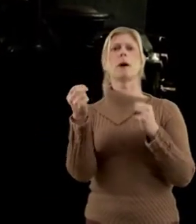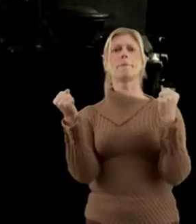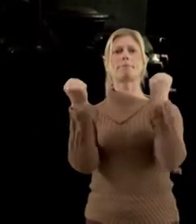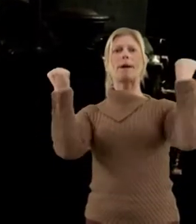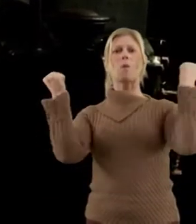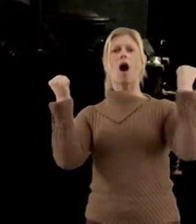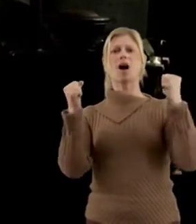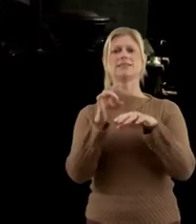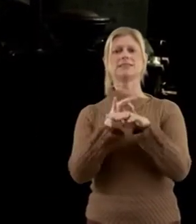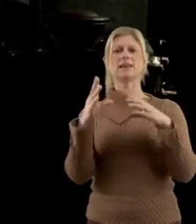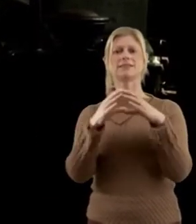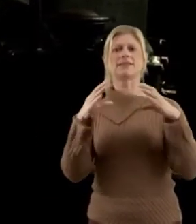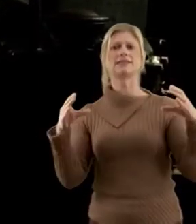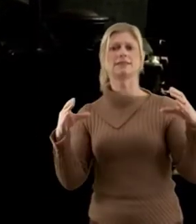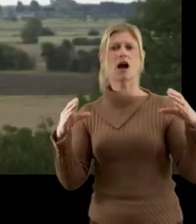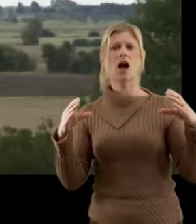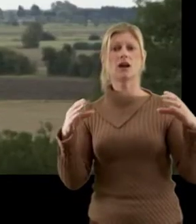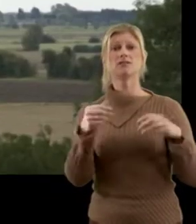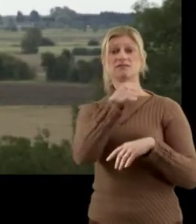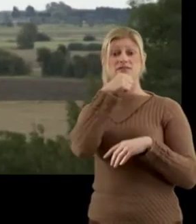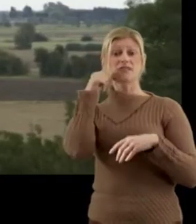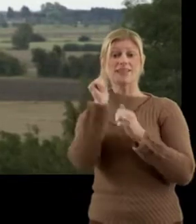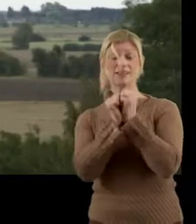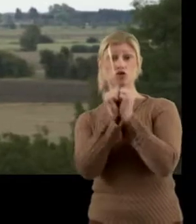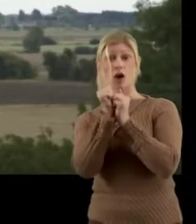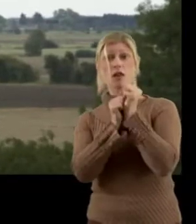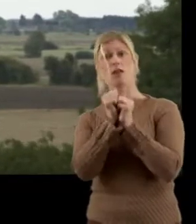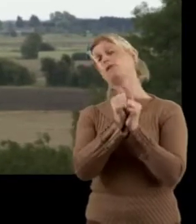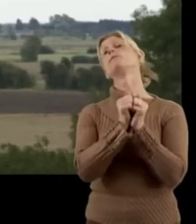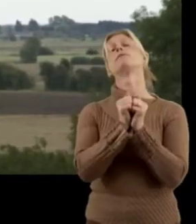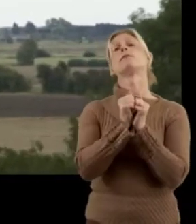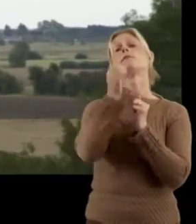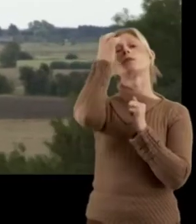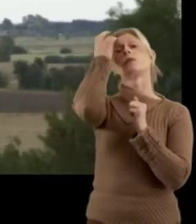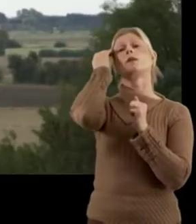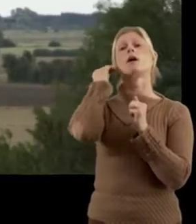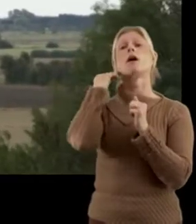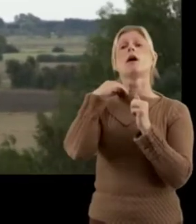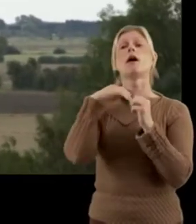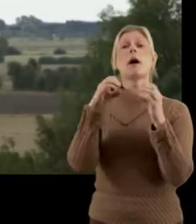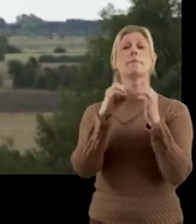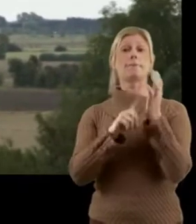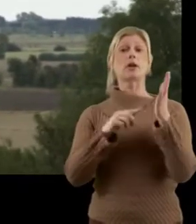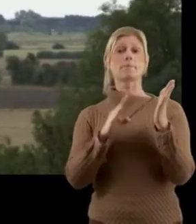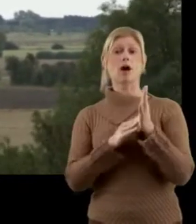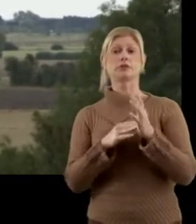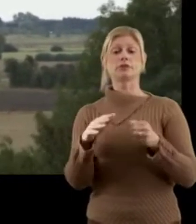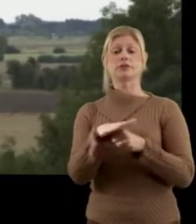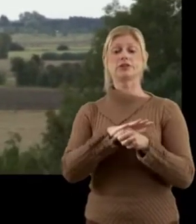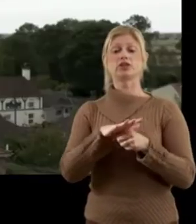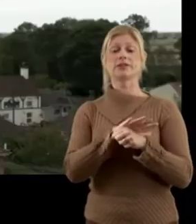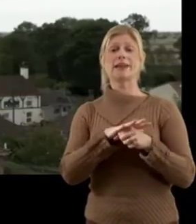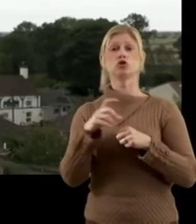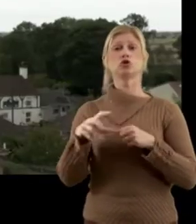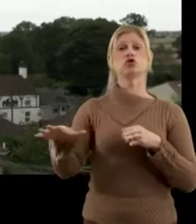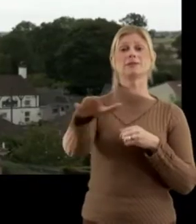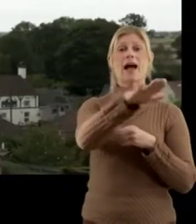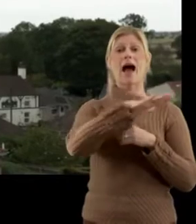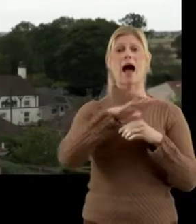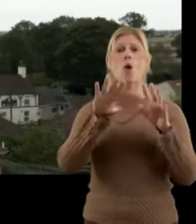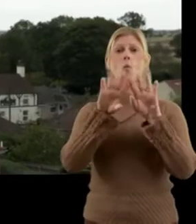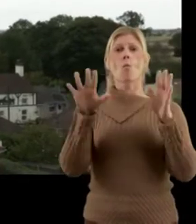cylinder, so it's quite a nice little engine. Although Burgh le Marsh is situated in rural Fenland, World War